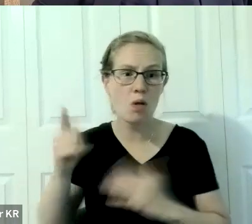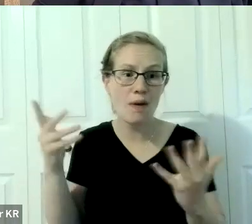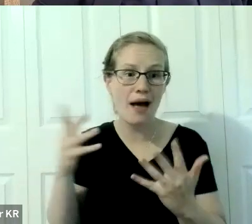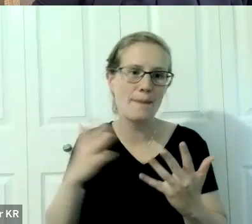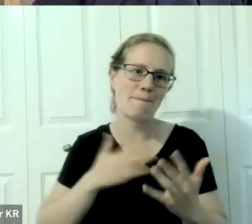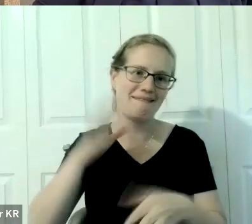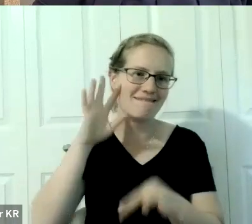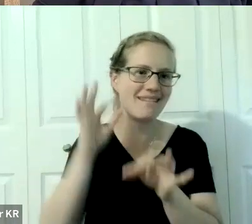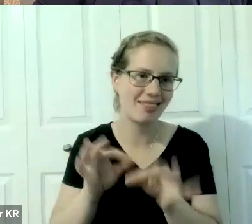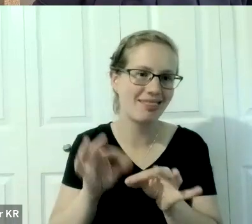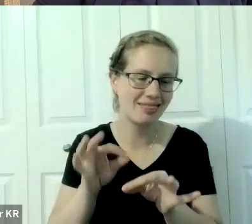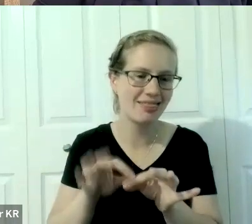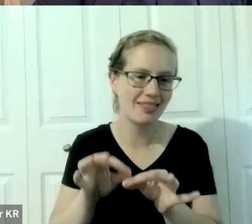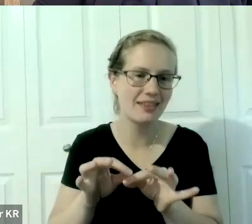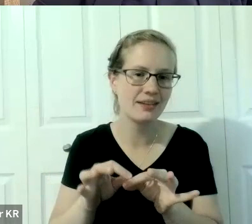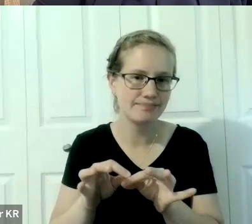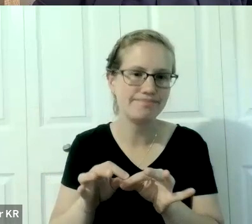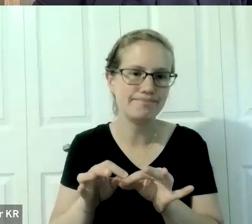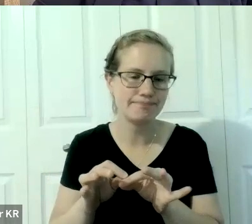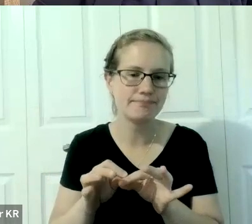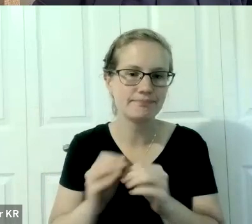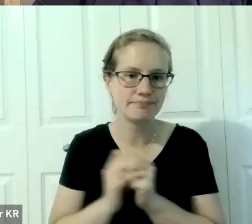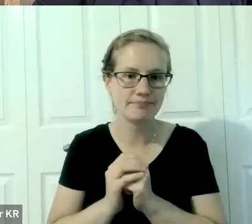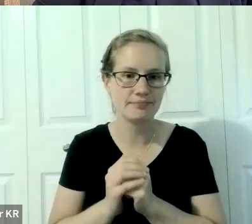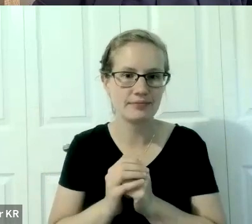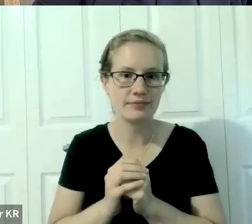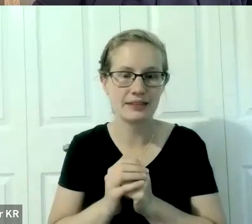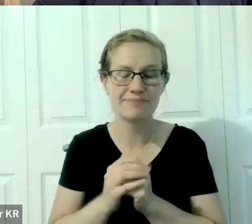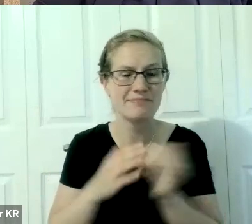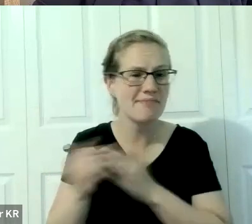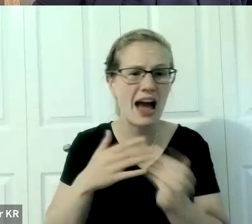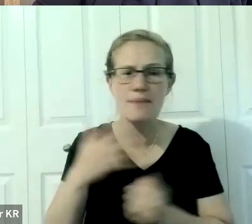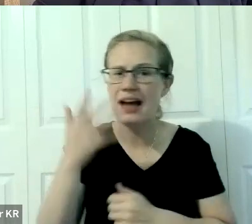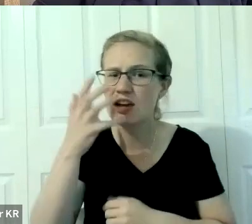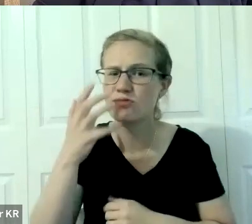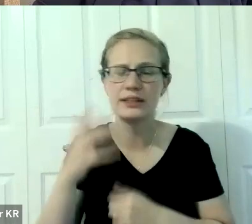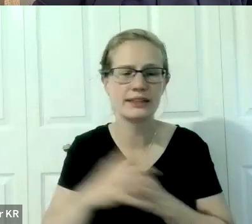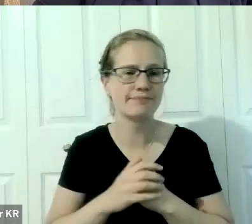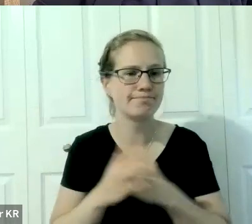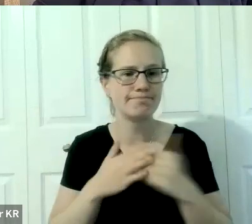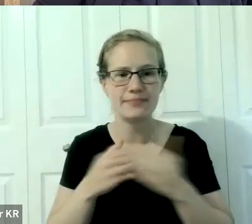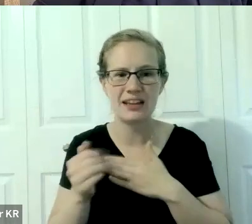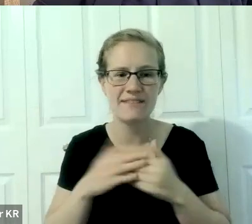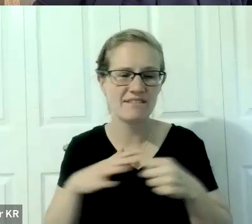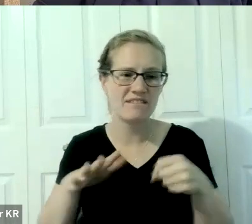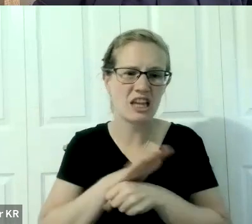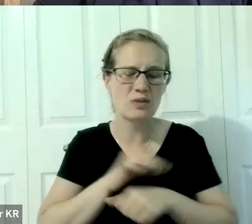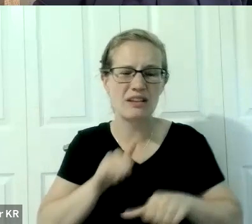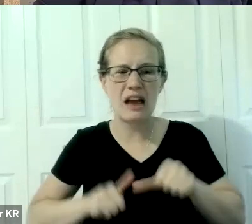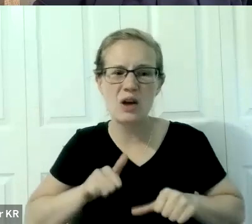faith. And even when I'm angry, even when I'm filled with